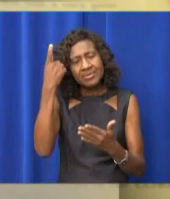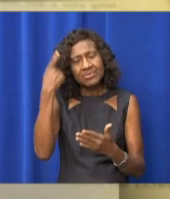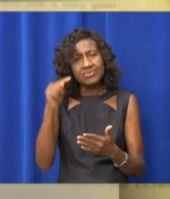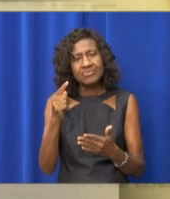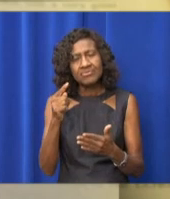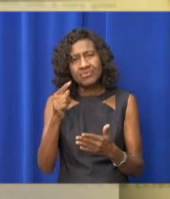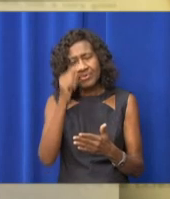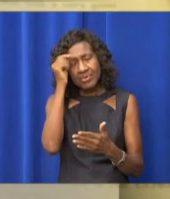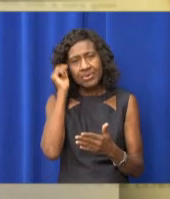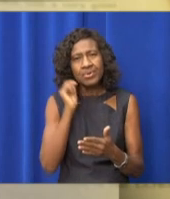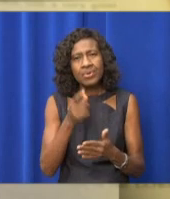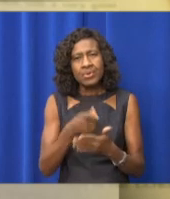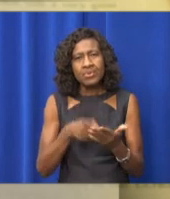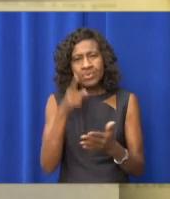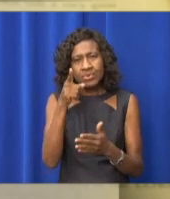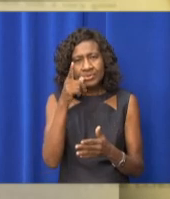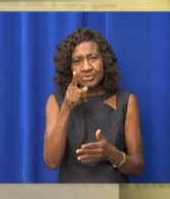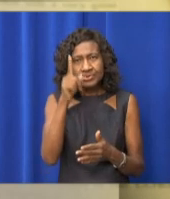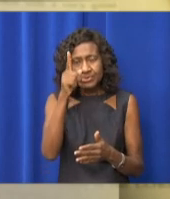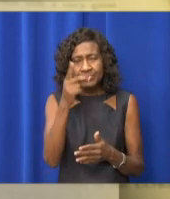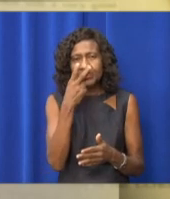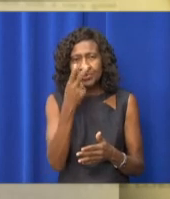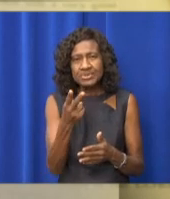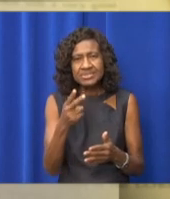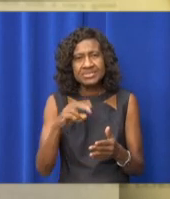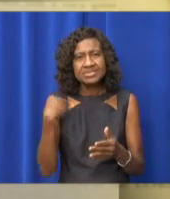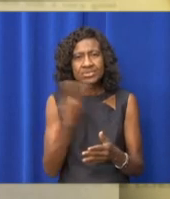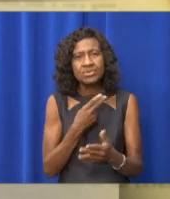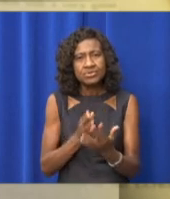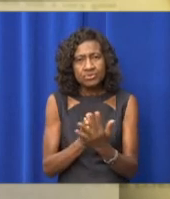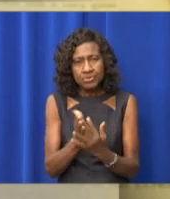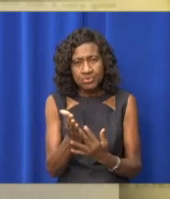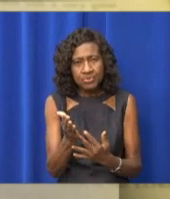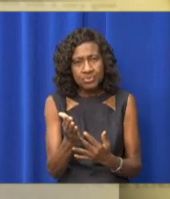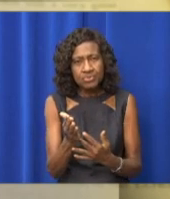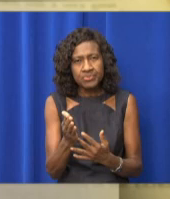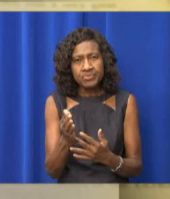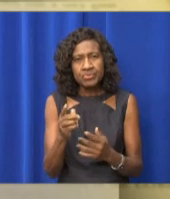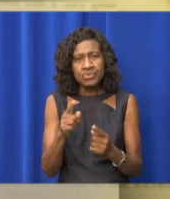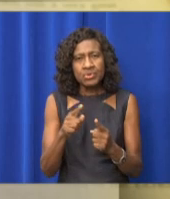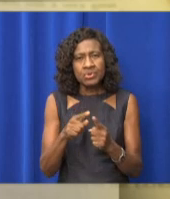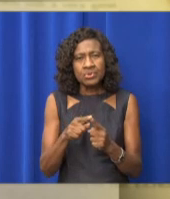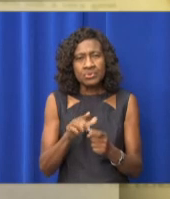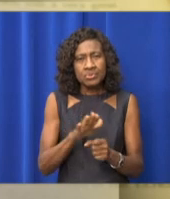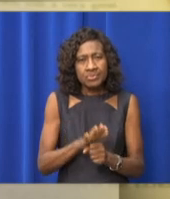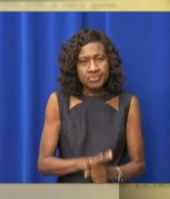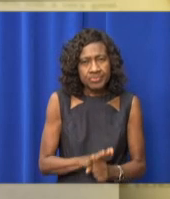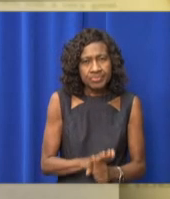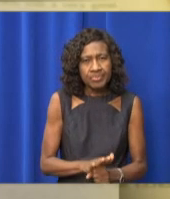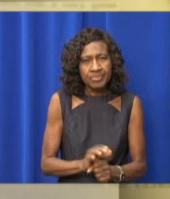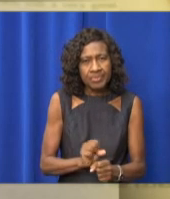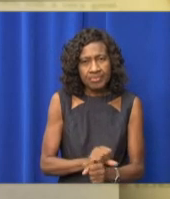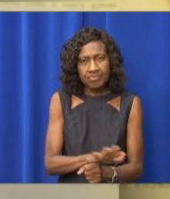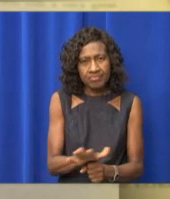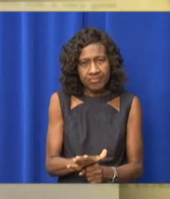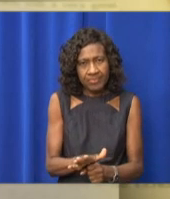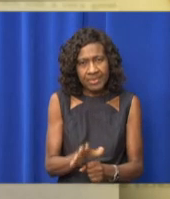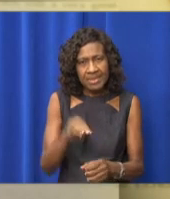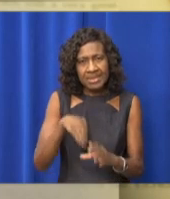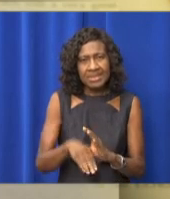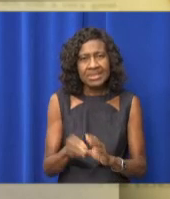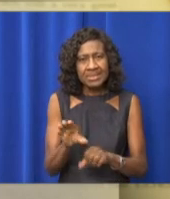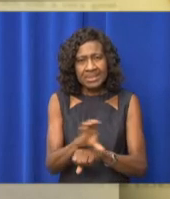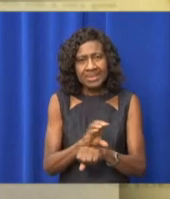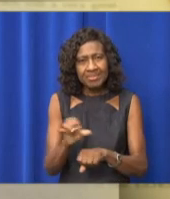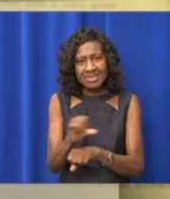have seen us through from the month of March to this present day to suppress the COVID-19 virus in the Cayman